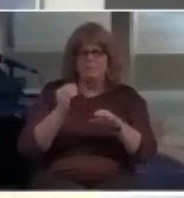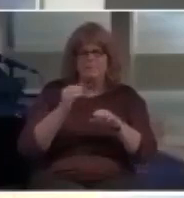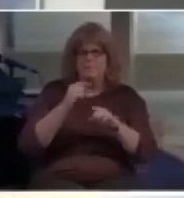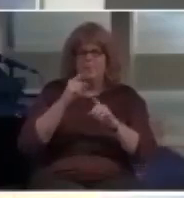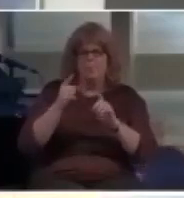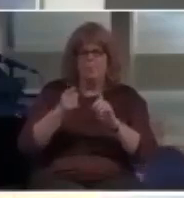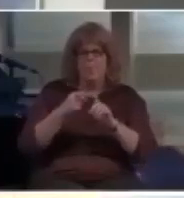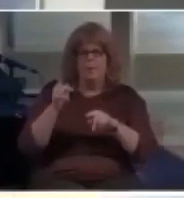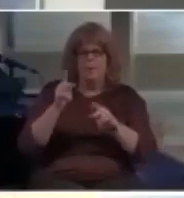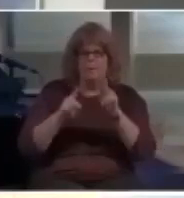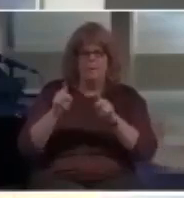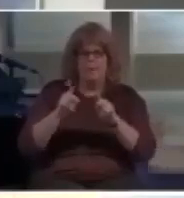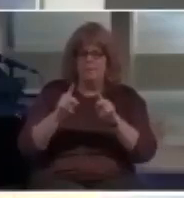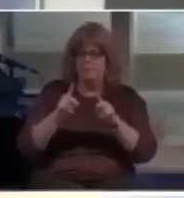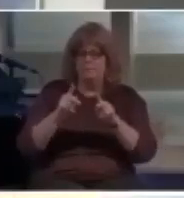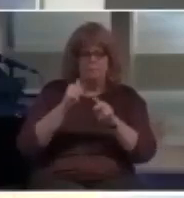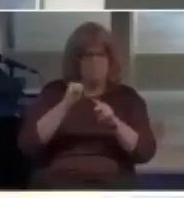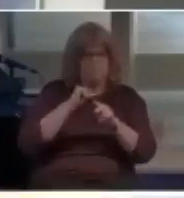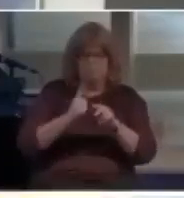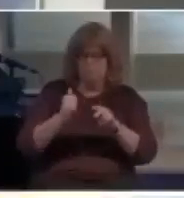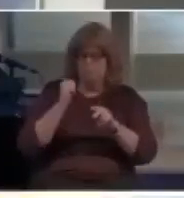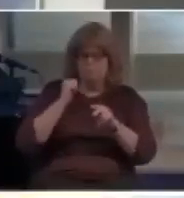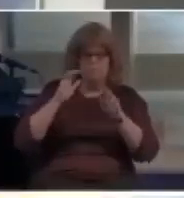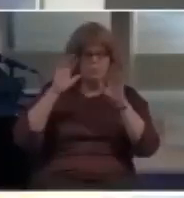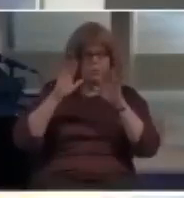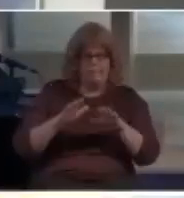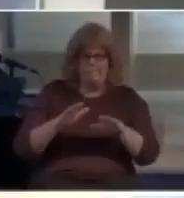when people don't bow down to it,